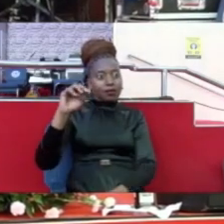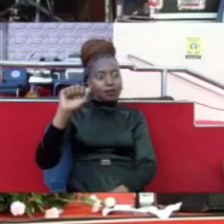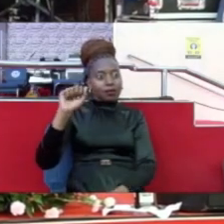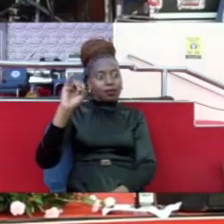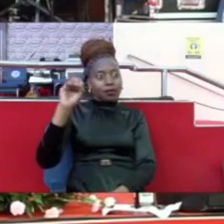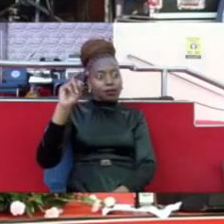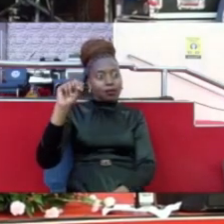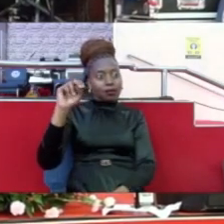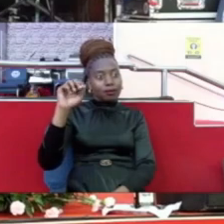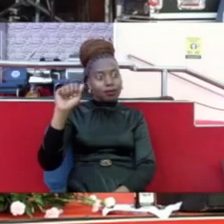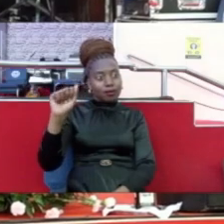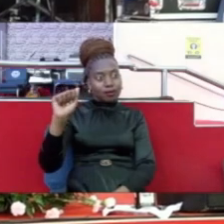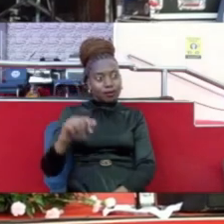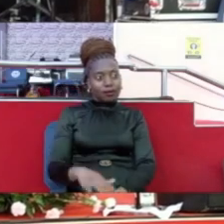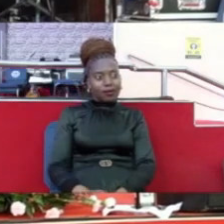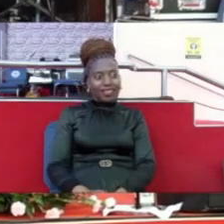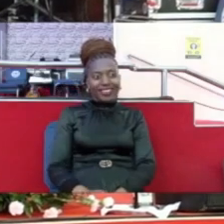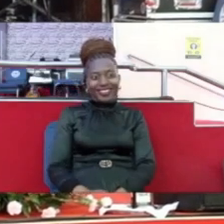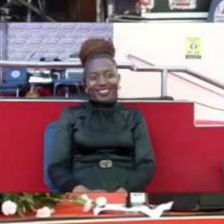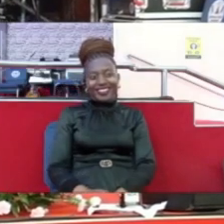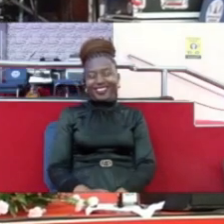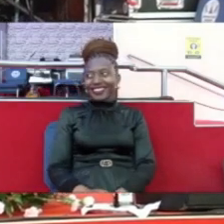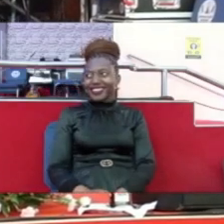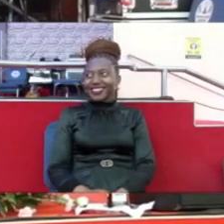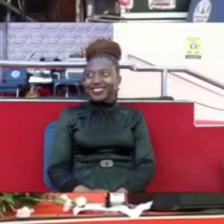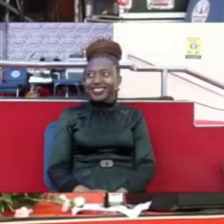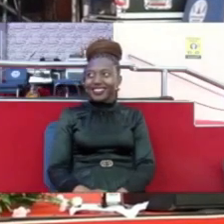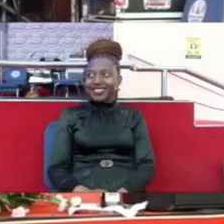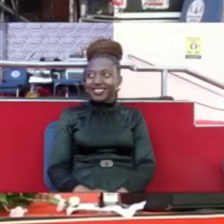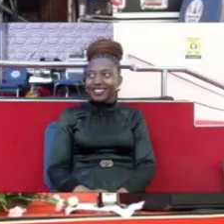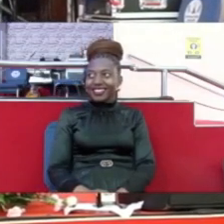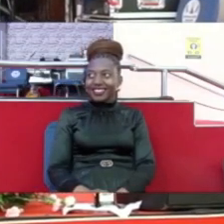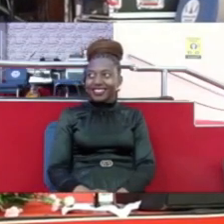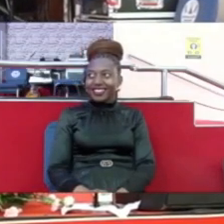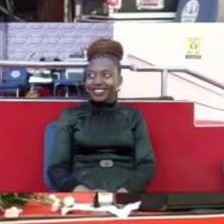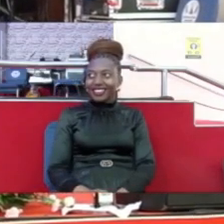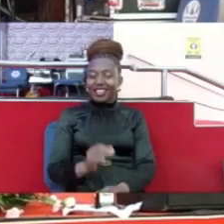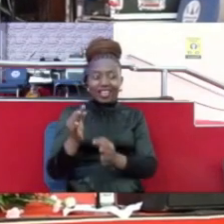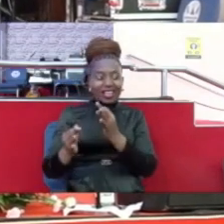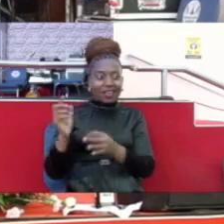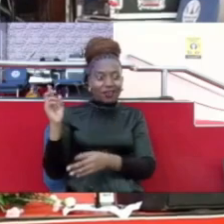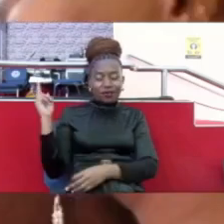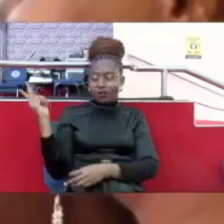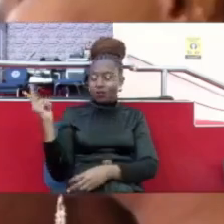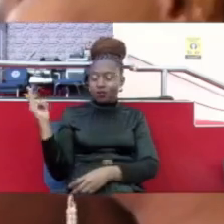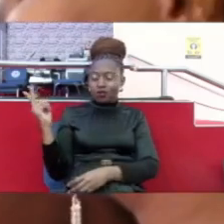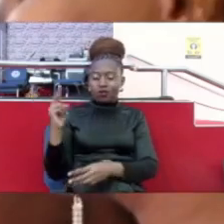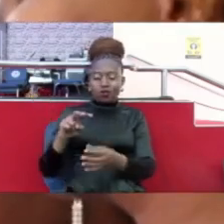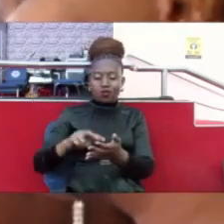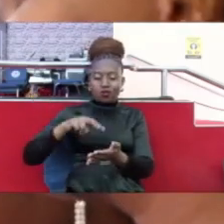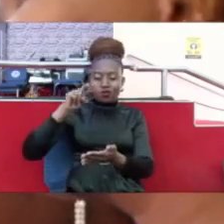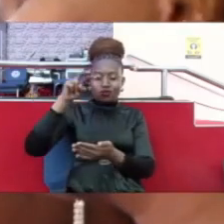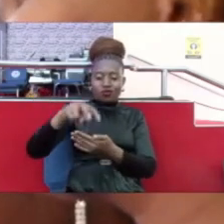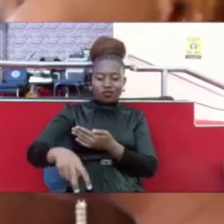Hilton. Hilton, like the hotel. Yes, like the hotel. If Hilton and I jump off this edge, ikiwa tutaruka toka